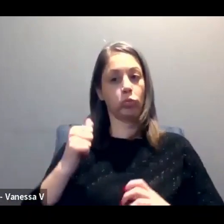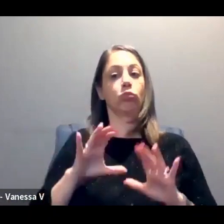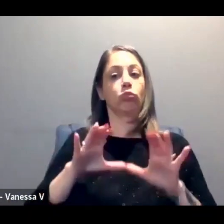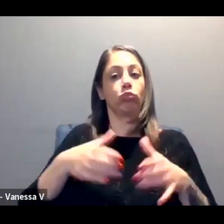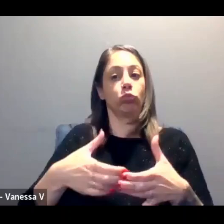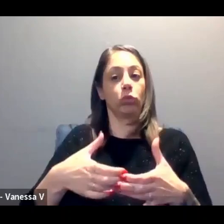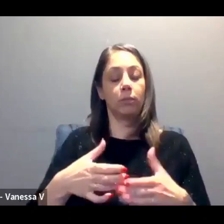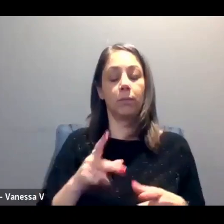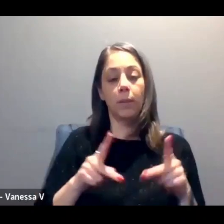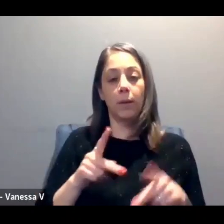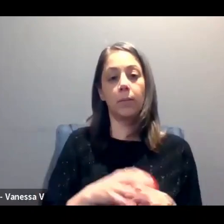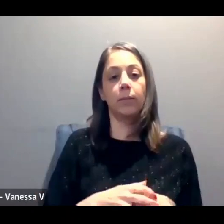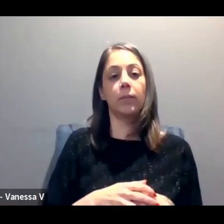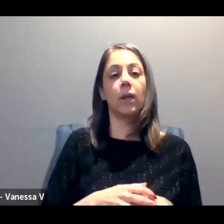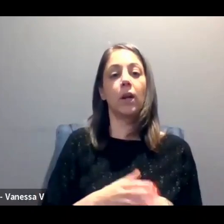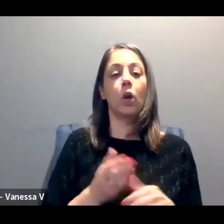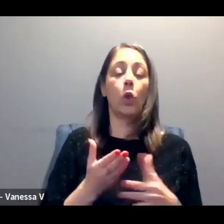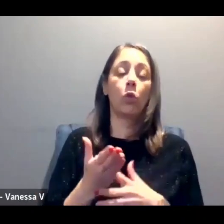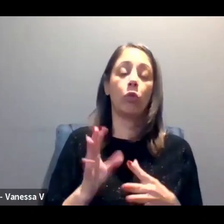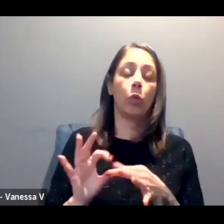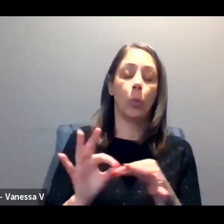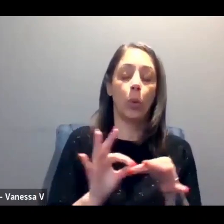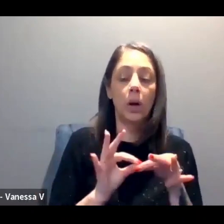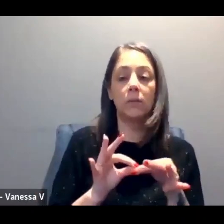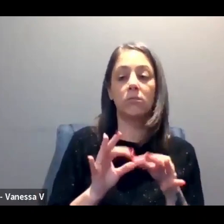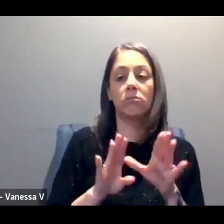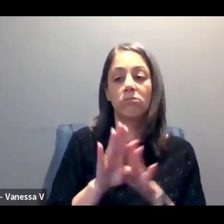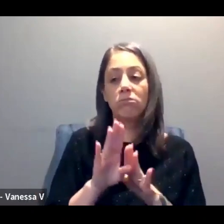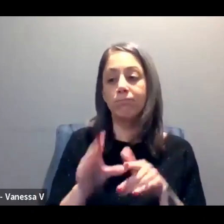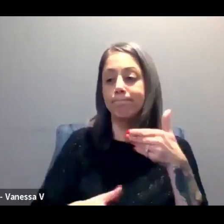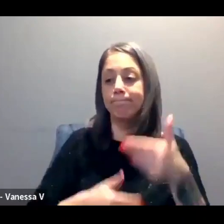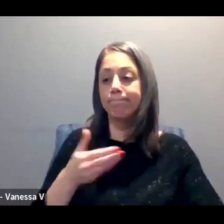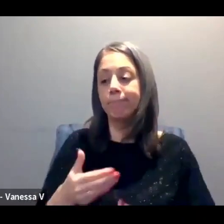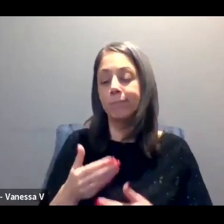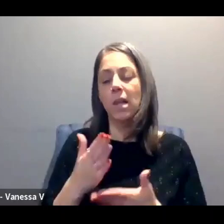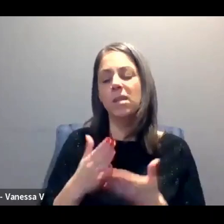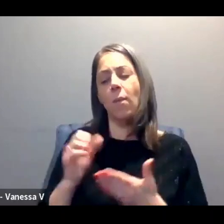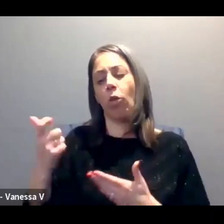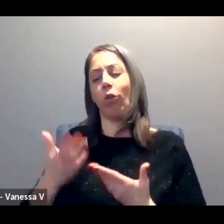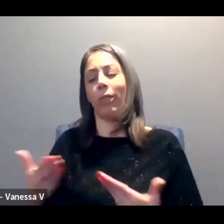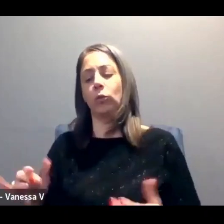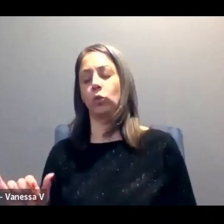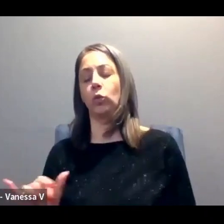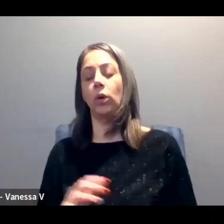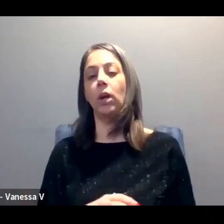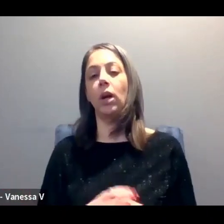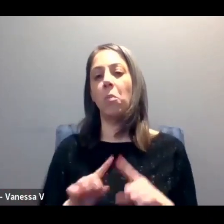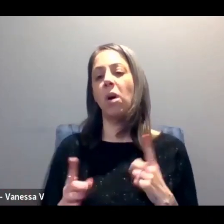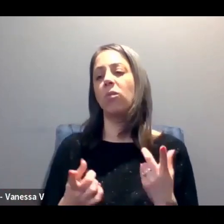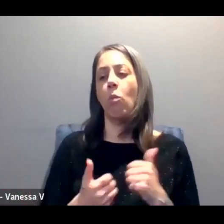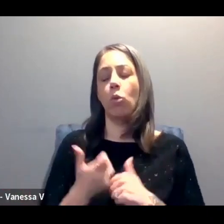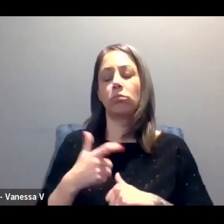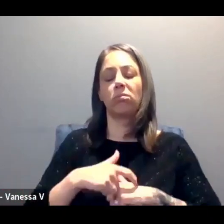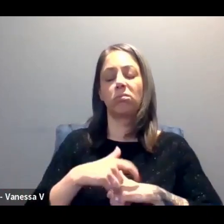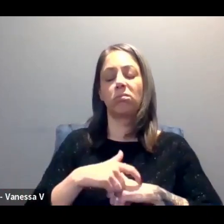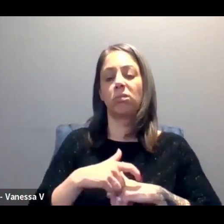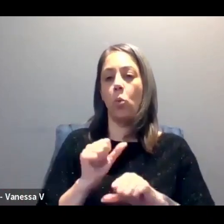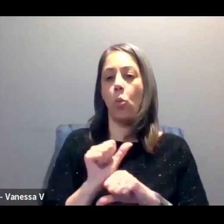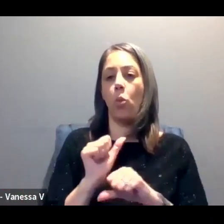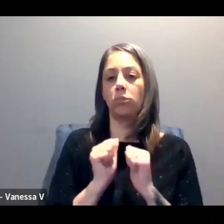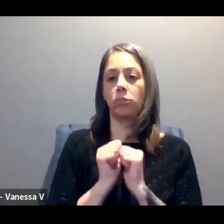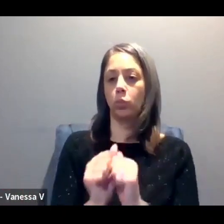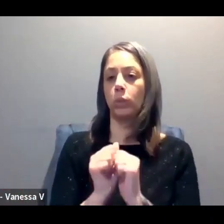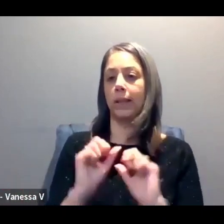um, through coordination and development, and again some other things, but mostly just working with